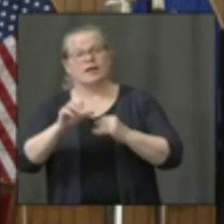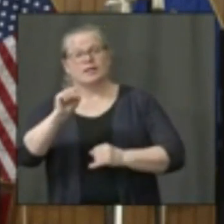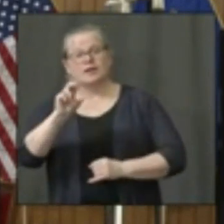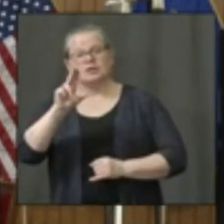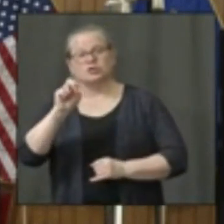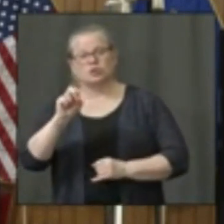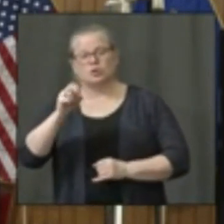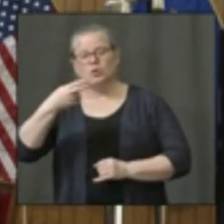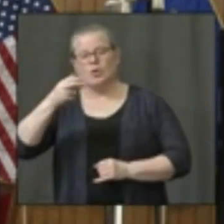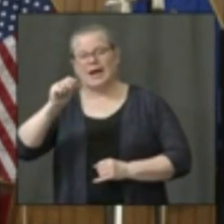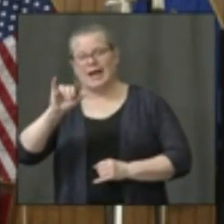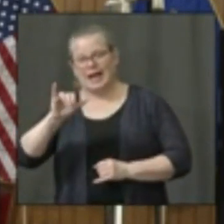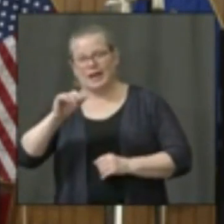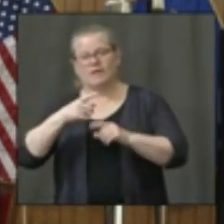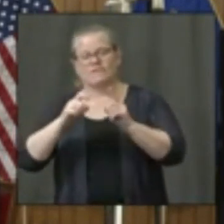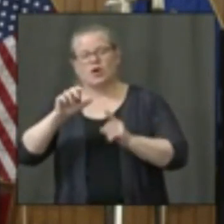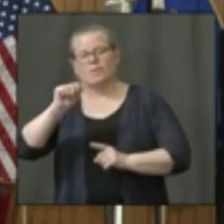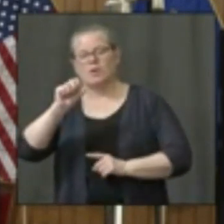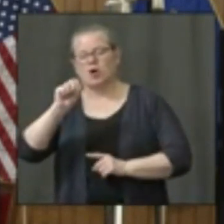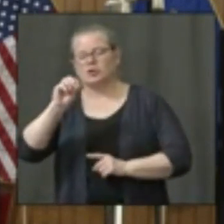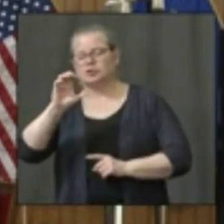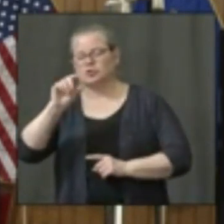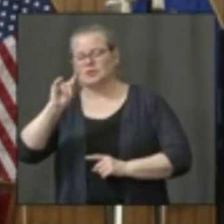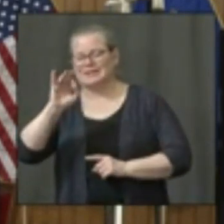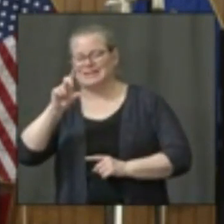with the Associated Press.